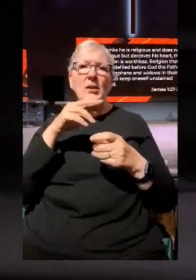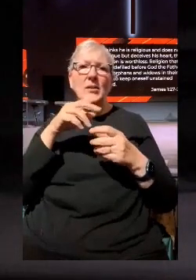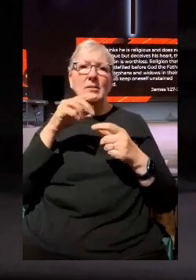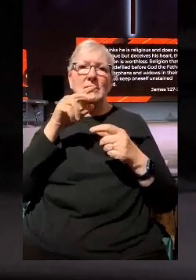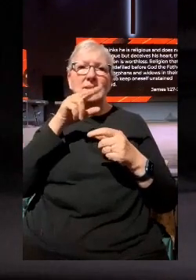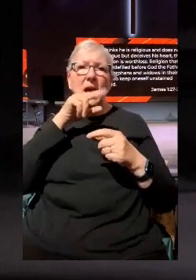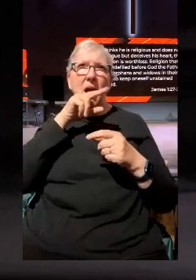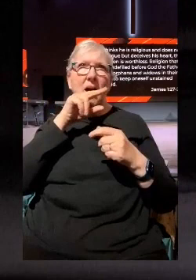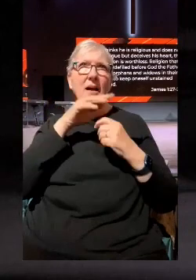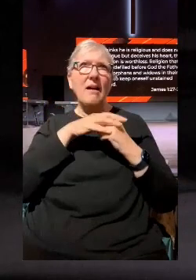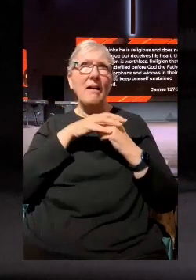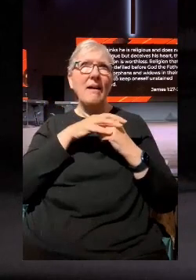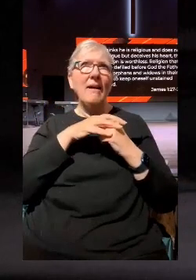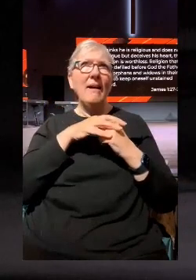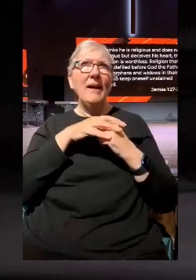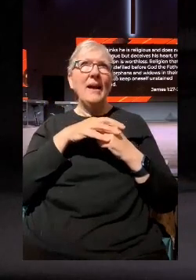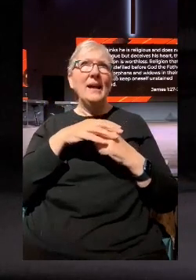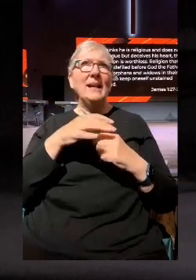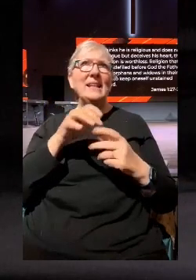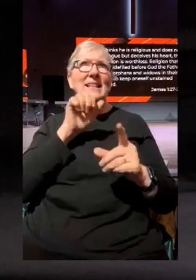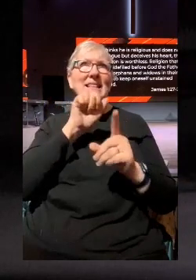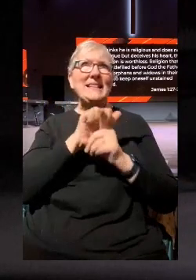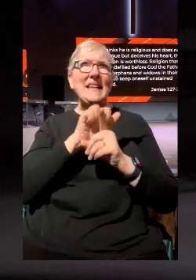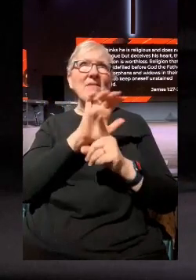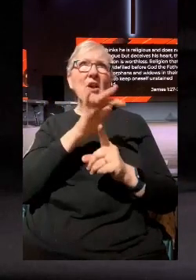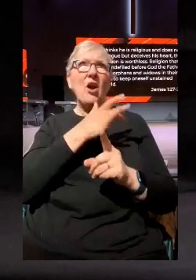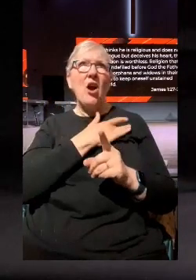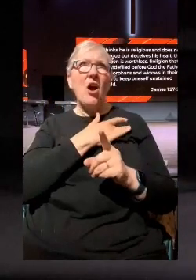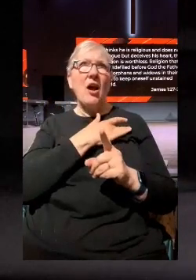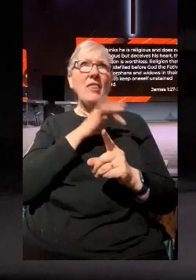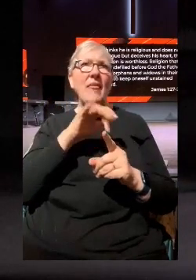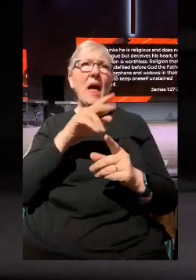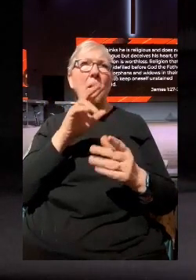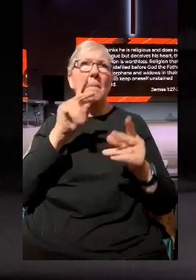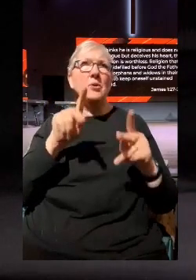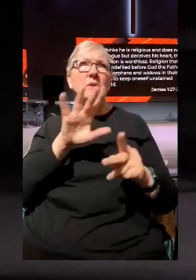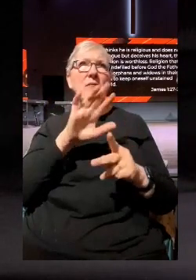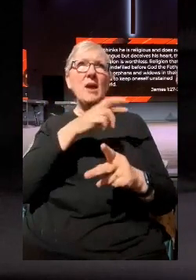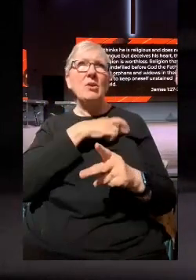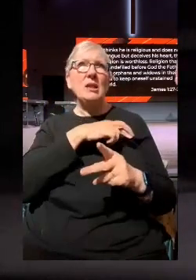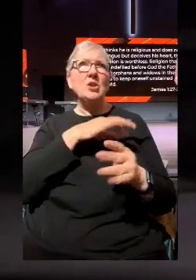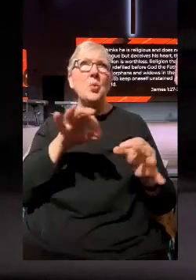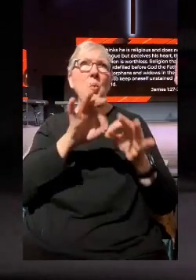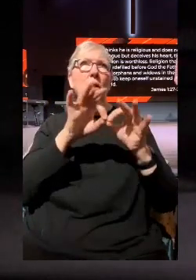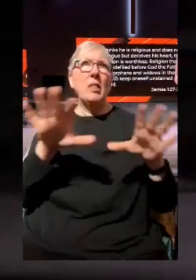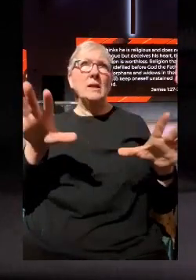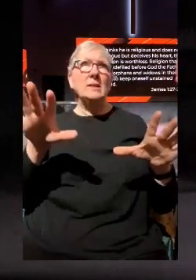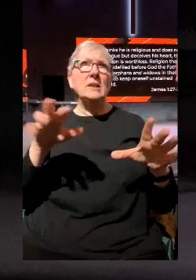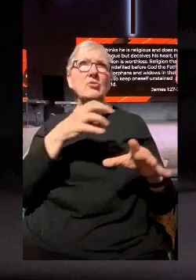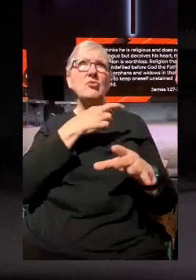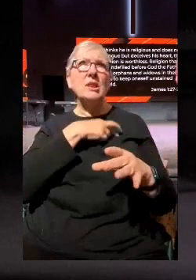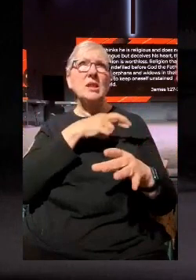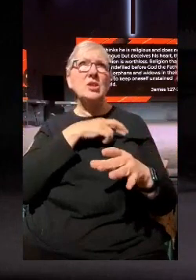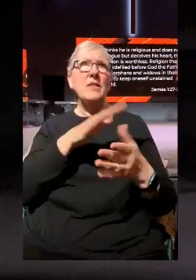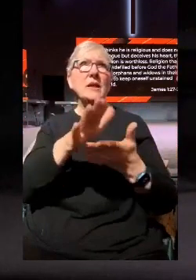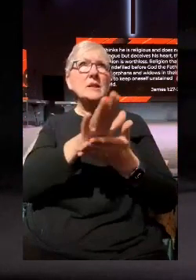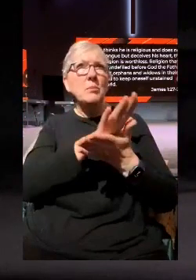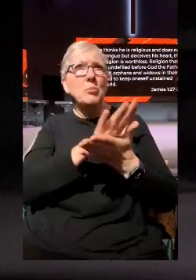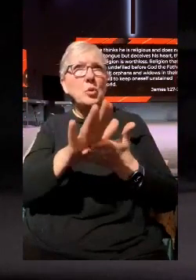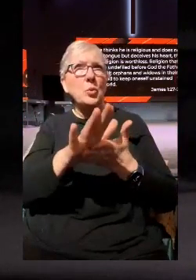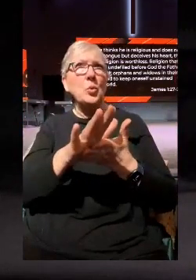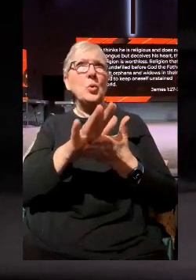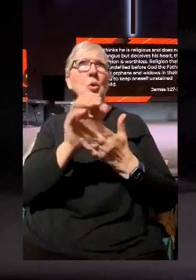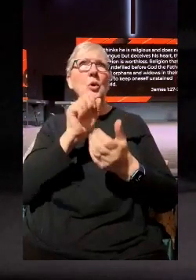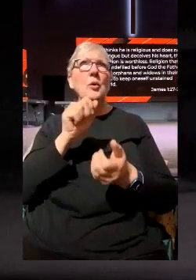that is pure and undefiled before God the Father is this: to visit orphans and widows in their affliction and to keep oneself